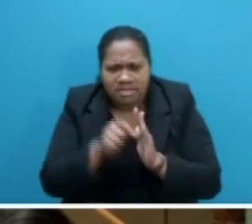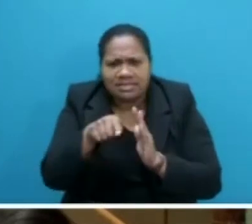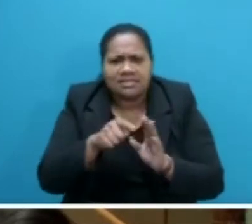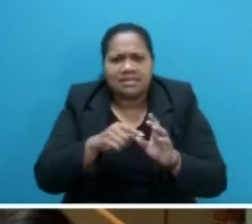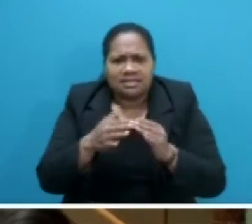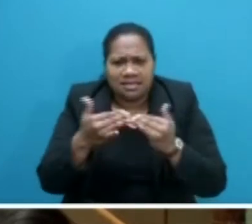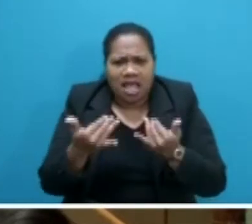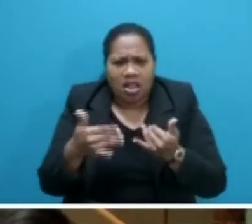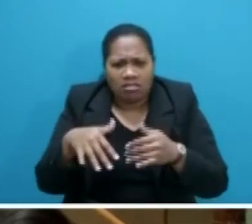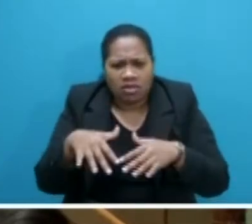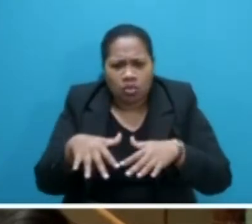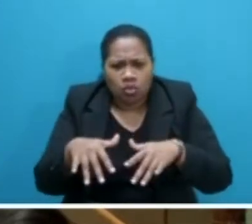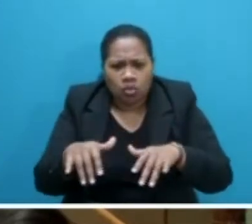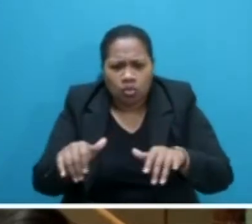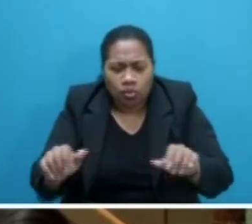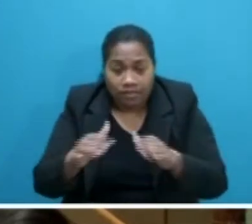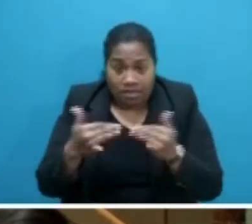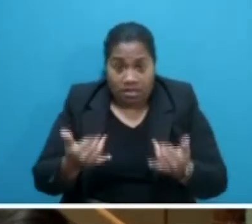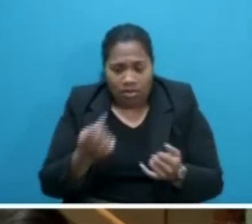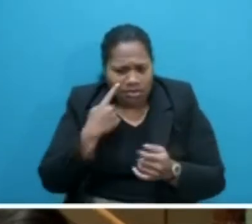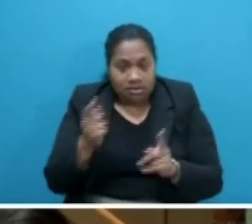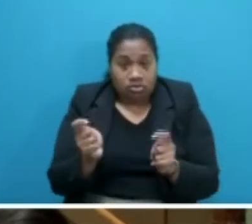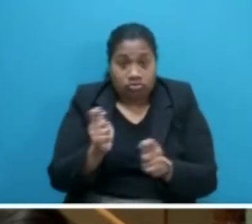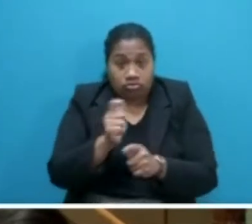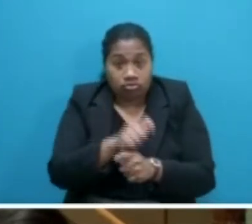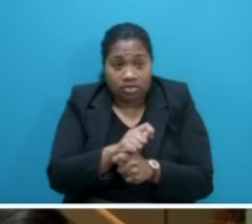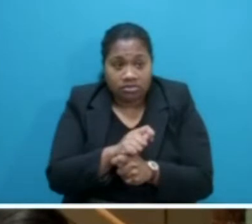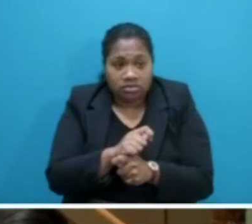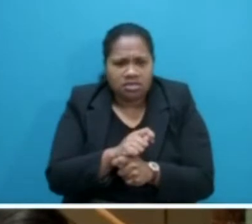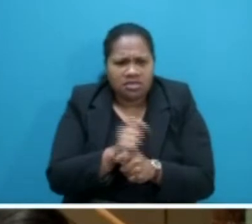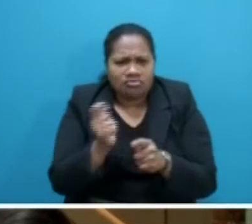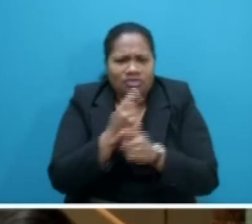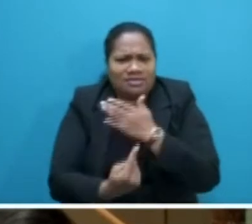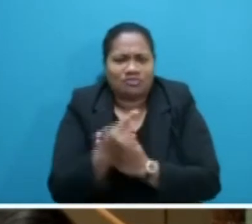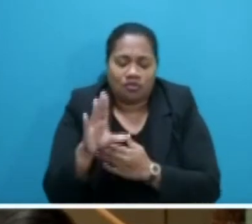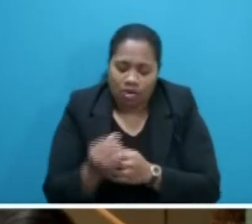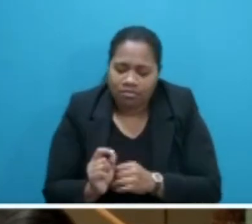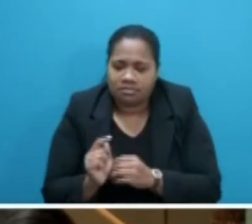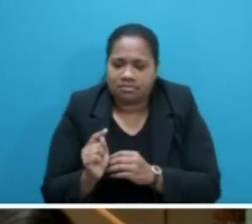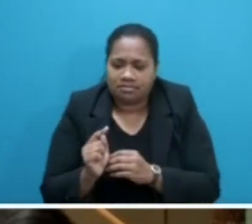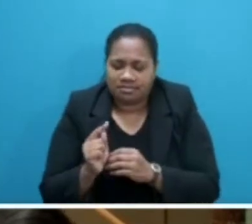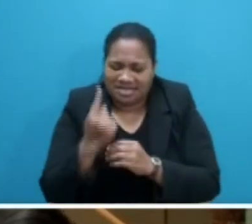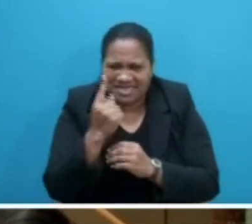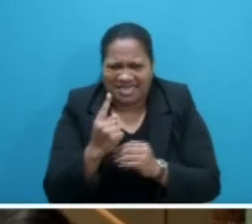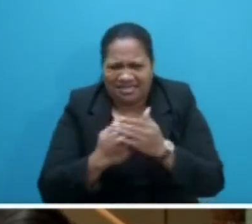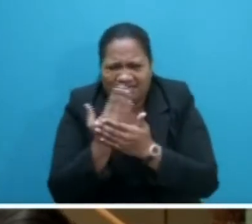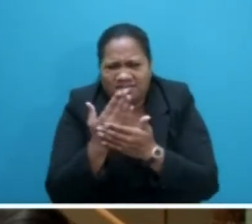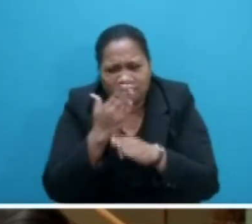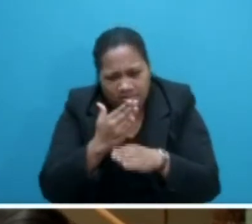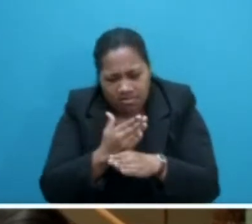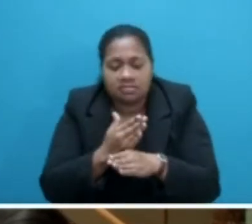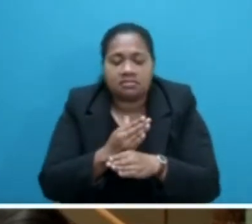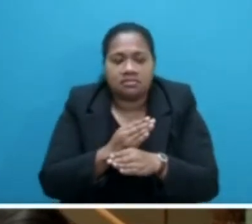Real change isn't created from a single day's work, a single piece of legislation, or even a